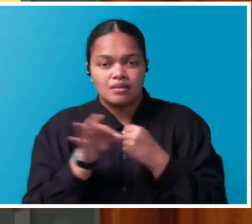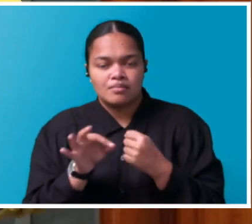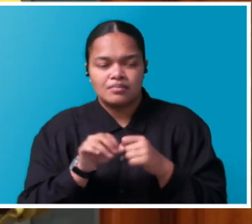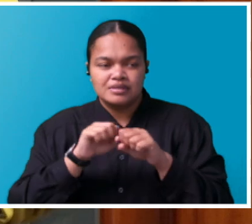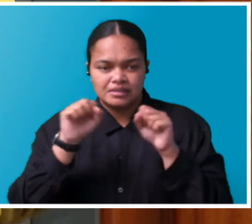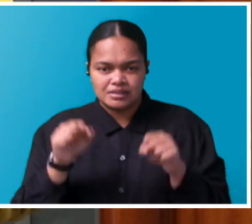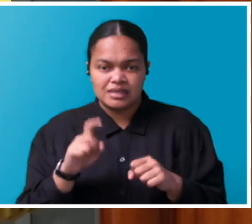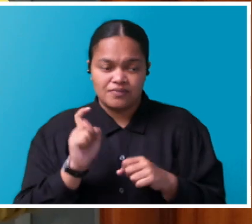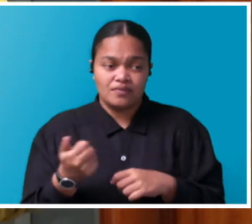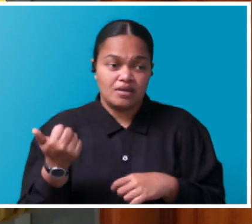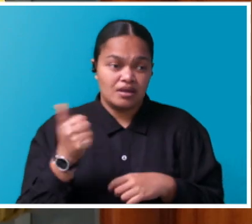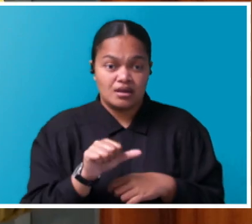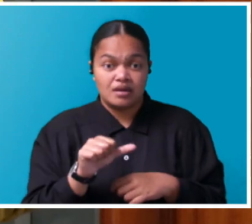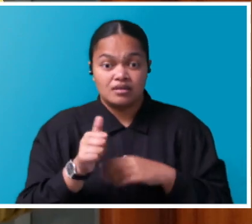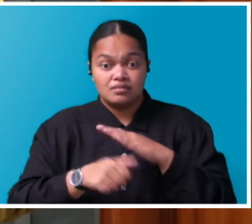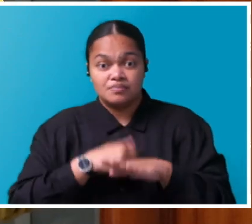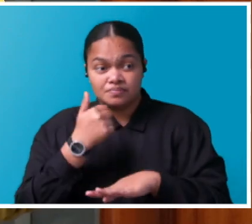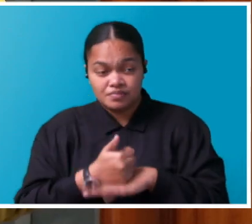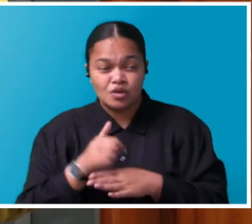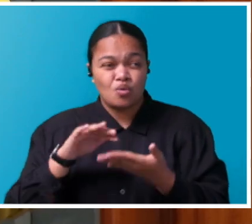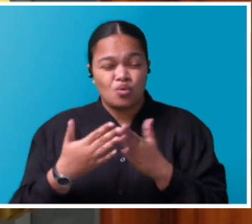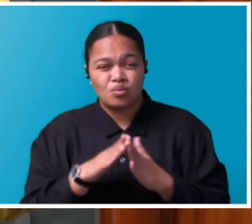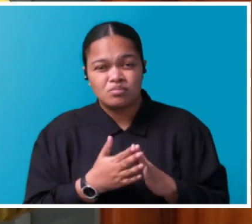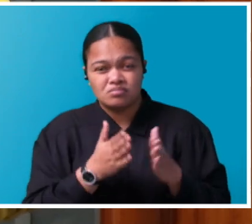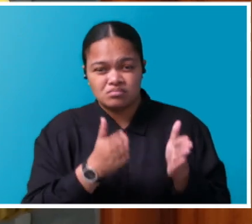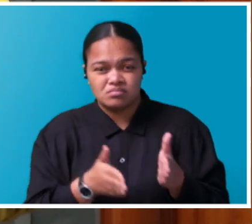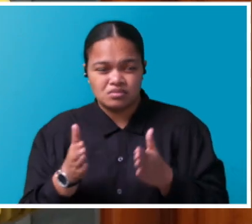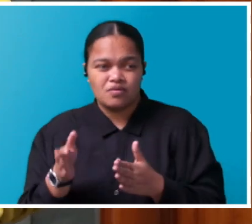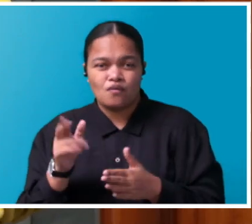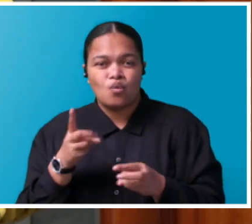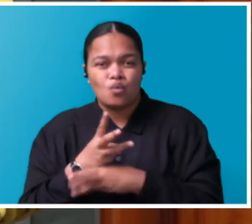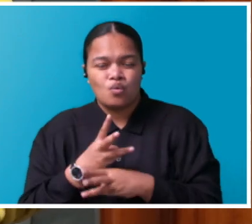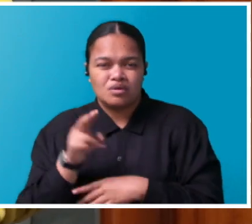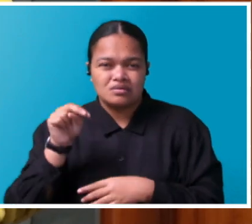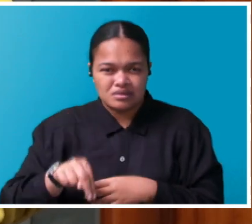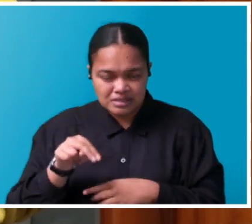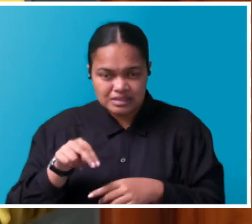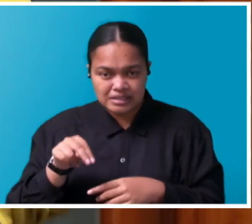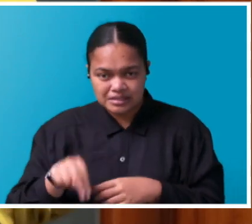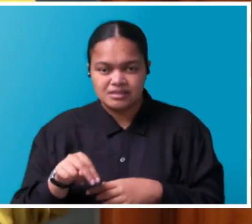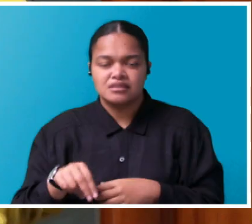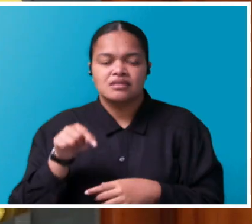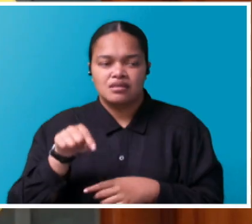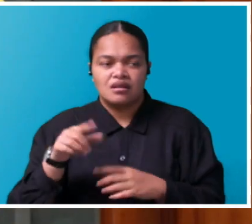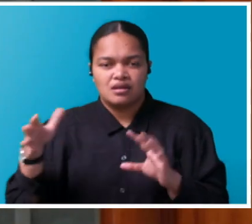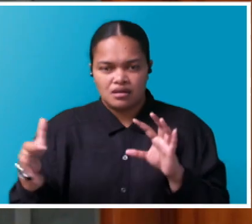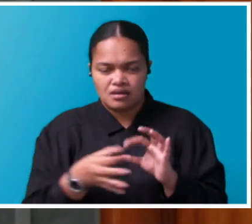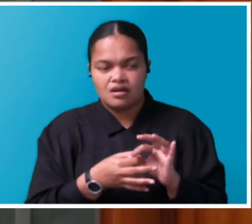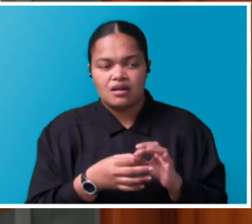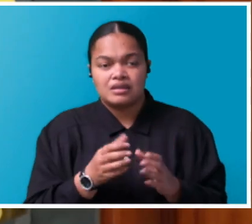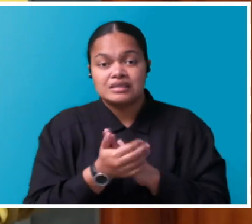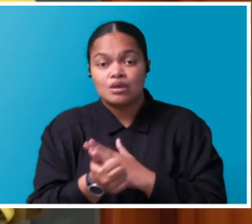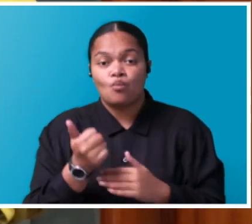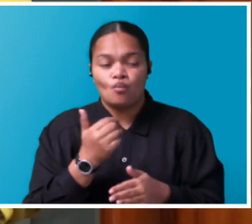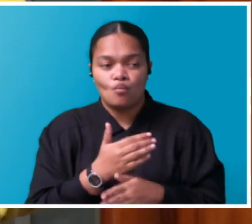Any inspiration for establishing community-based woodlots for timber production needs will be channeled through the scheme framework and will be supported